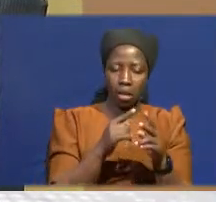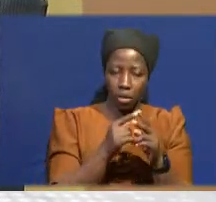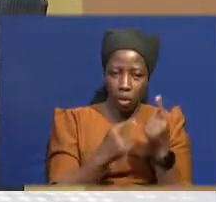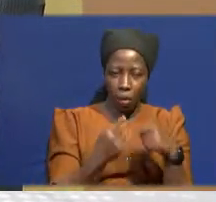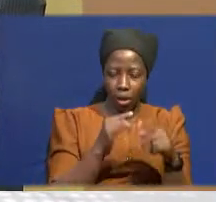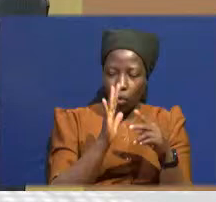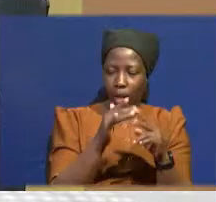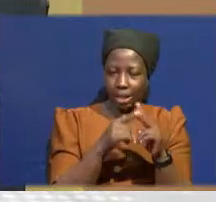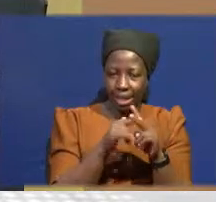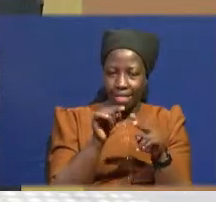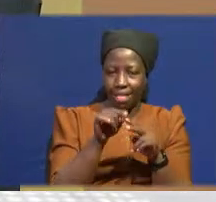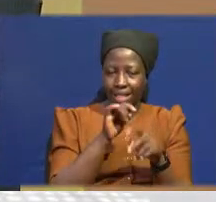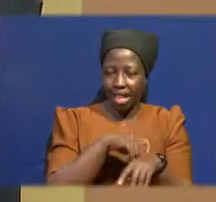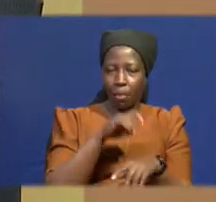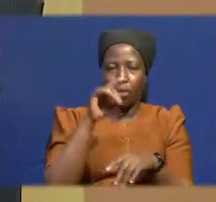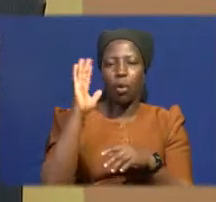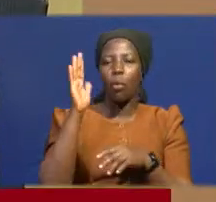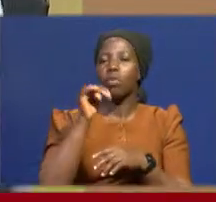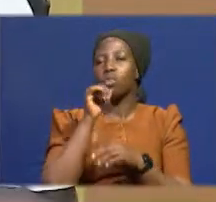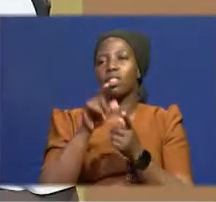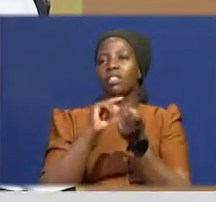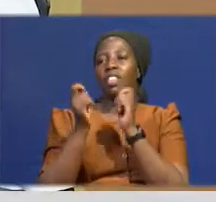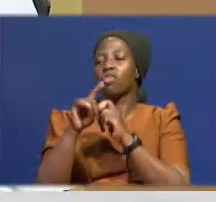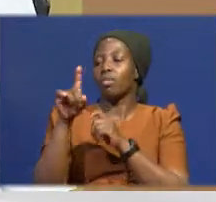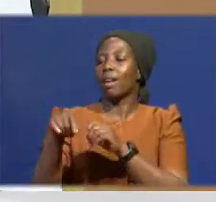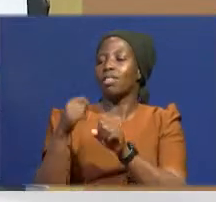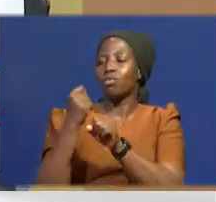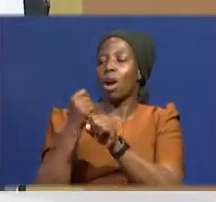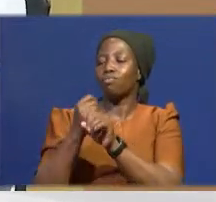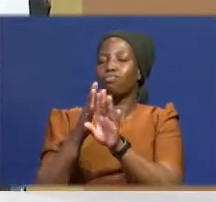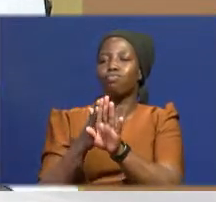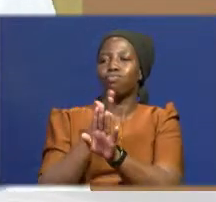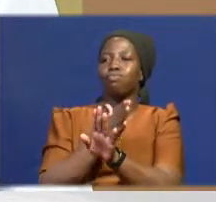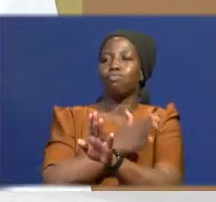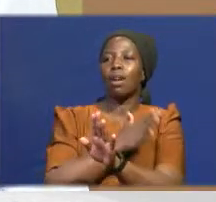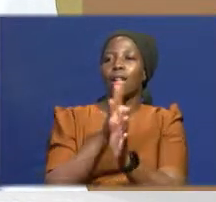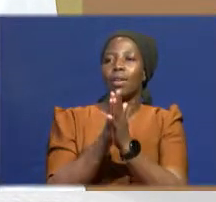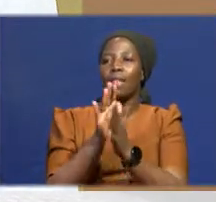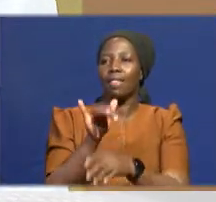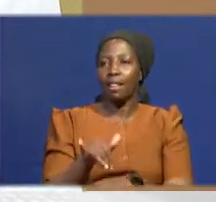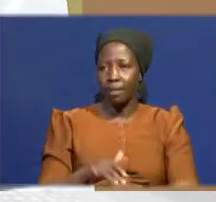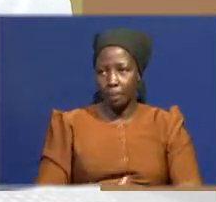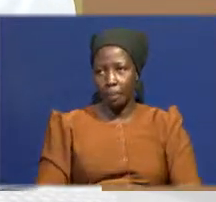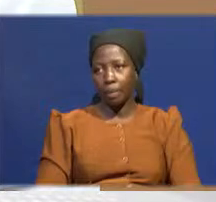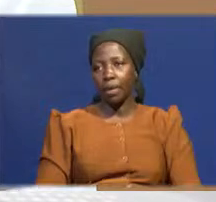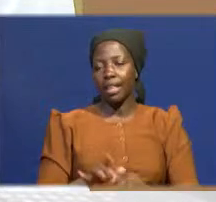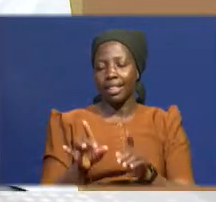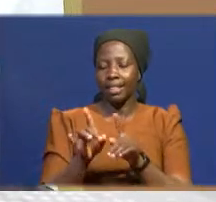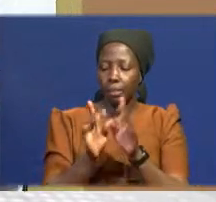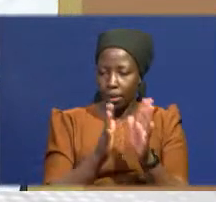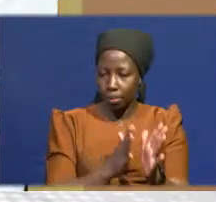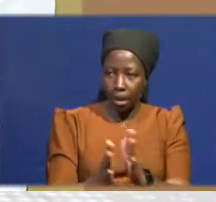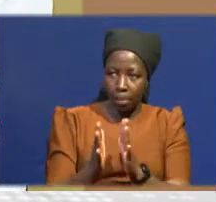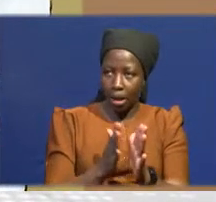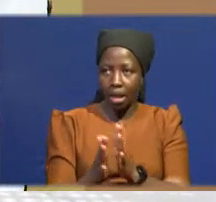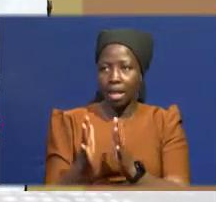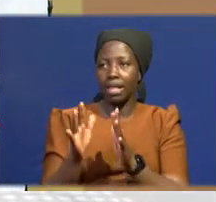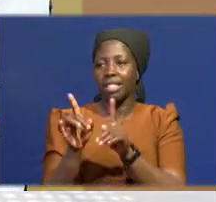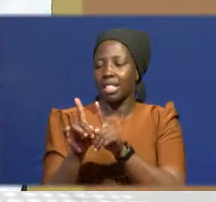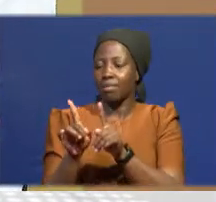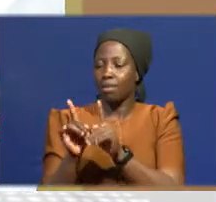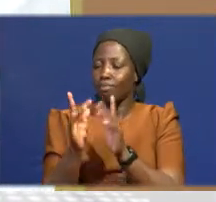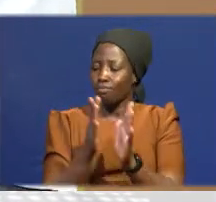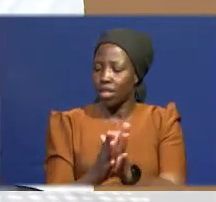it. He has to work backward with that. We have to work backward with that in preparedness, in setting up the